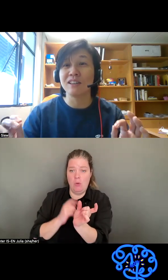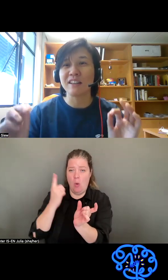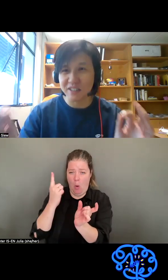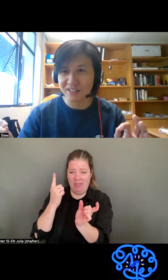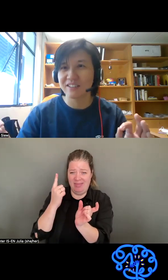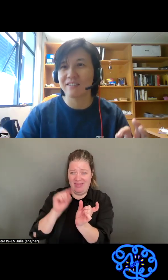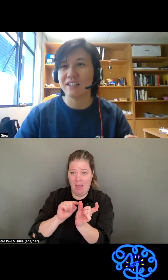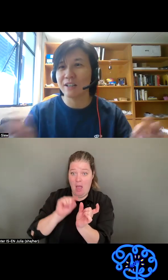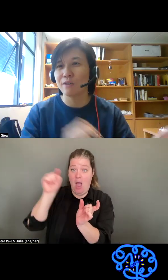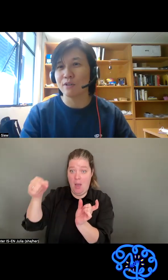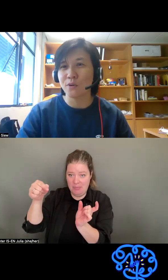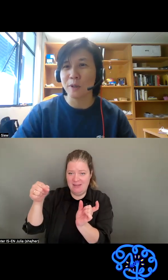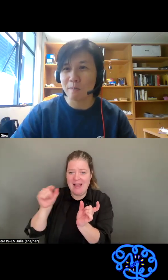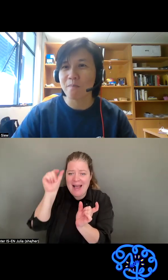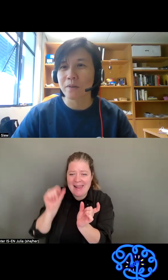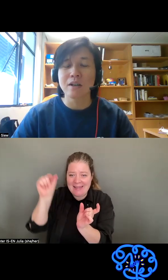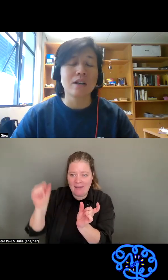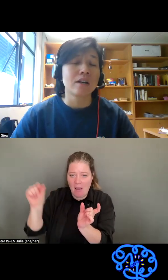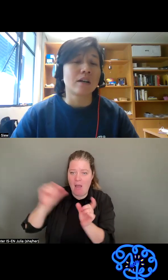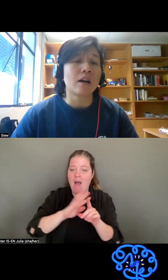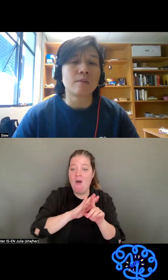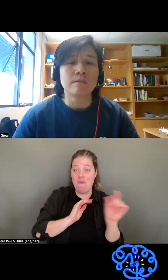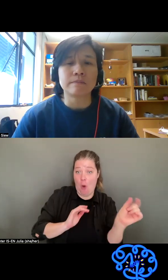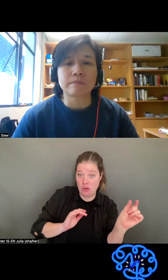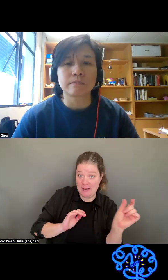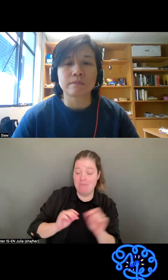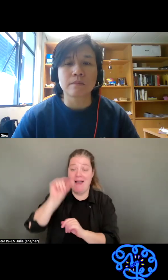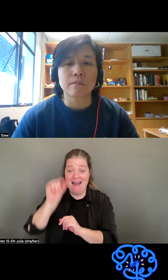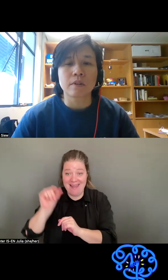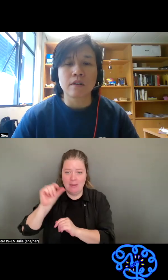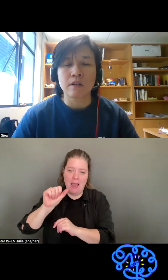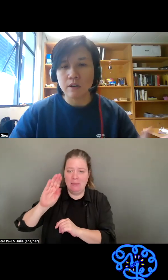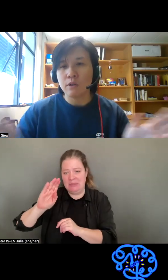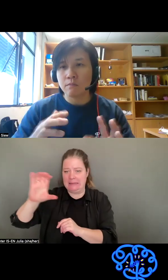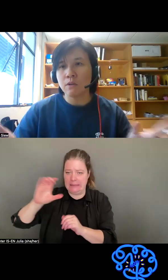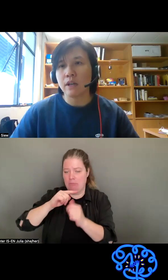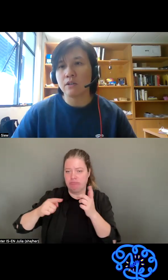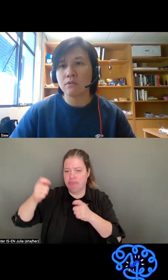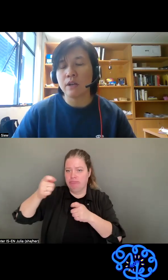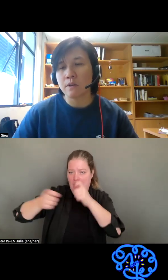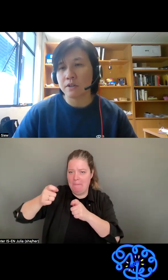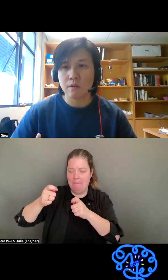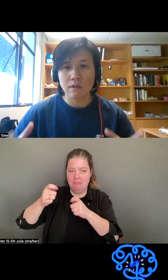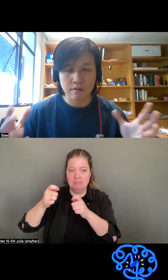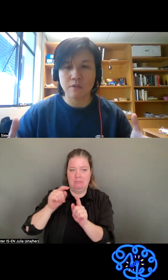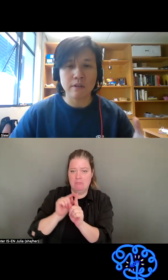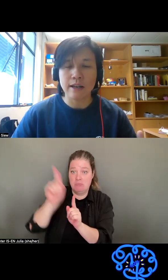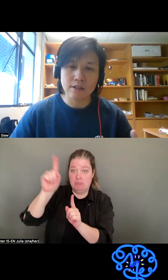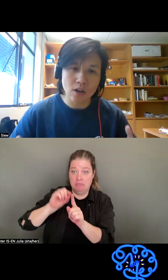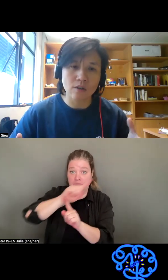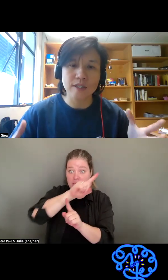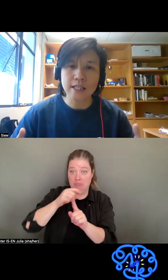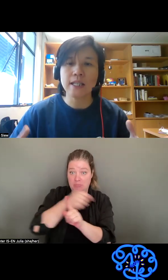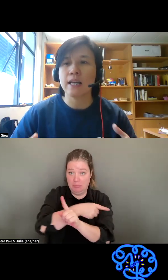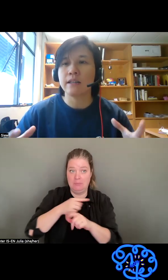of the letter, right, instead of the phoneme. Um, Now, if you look at the two networks, you can